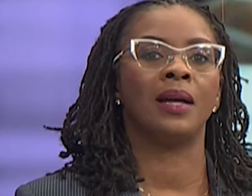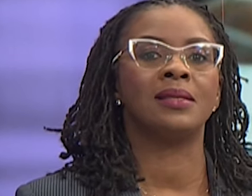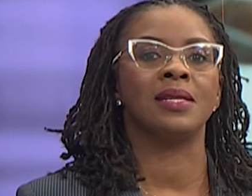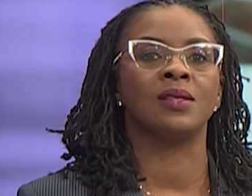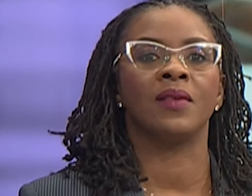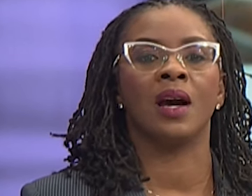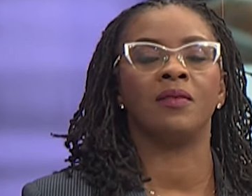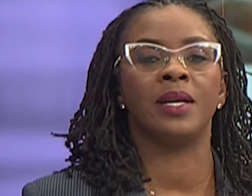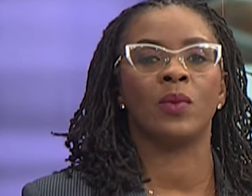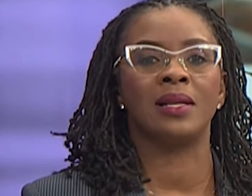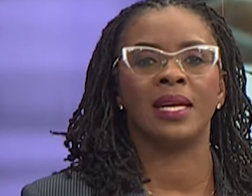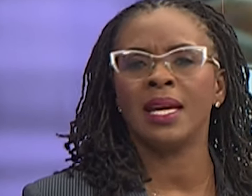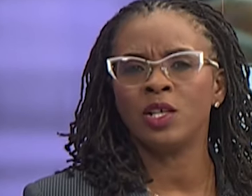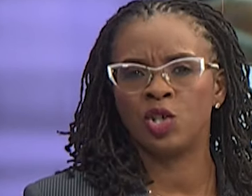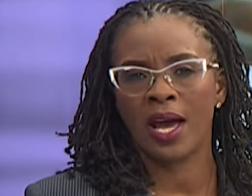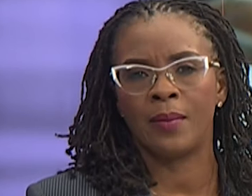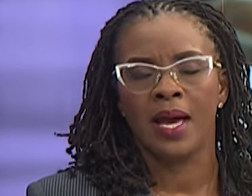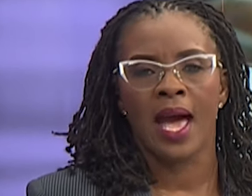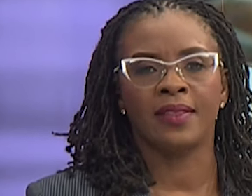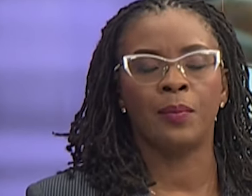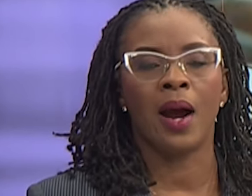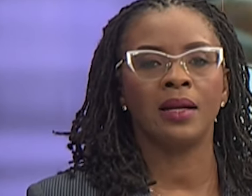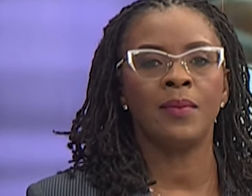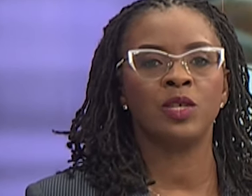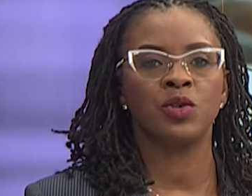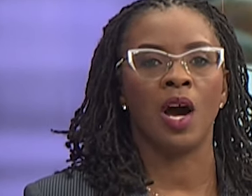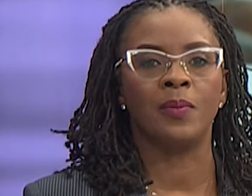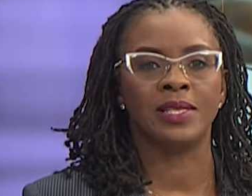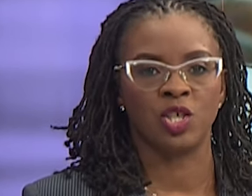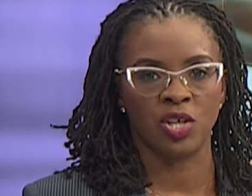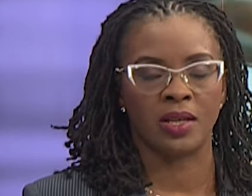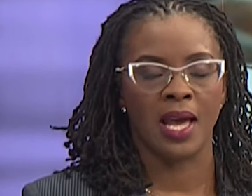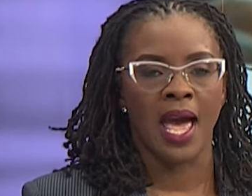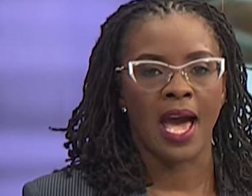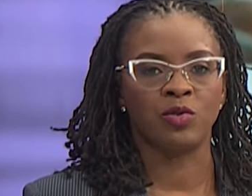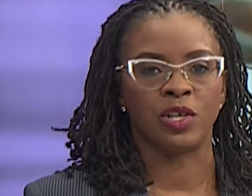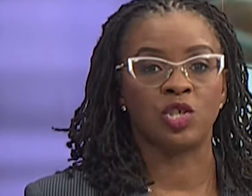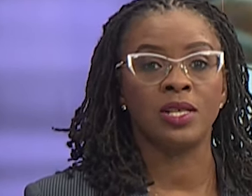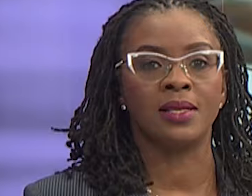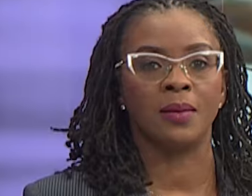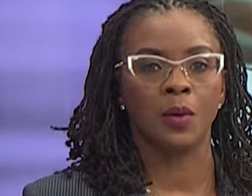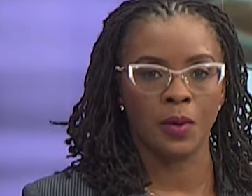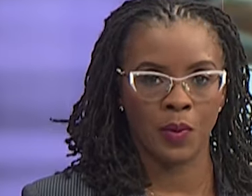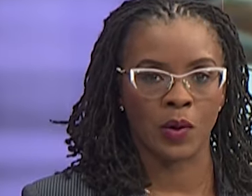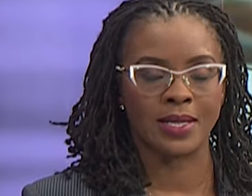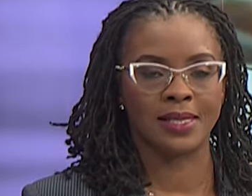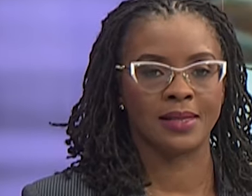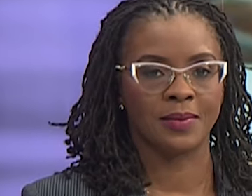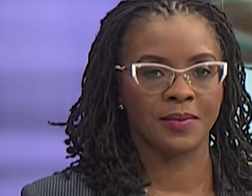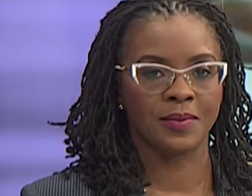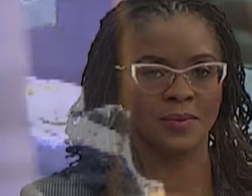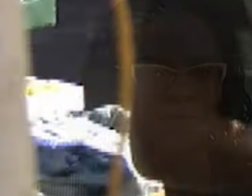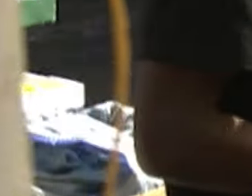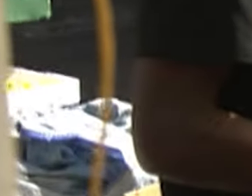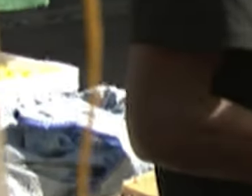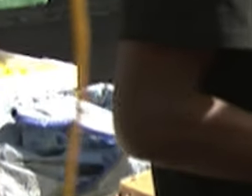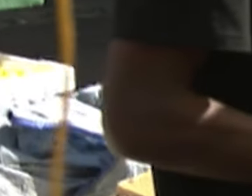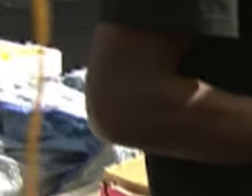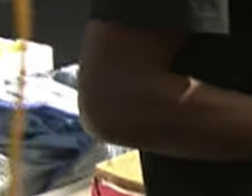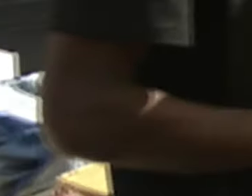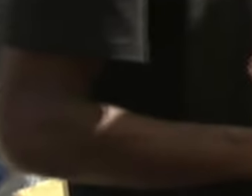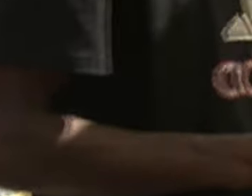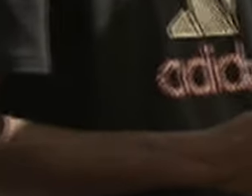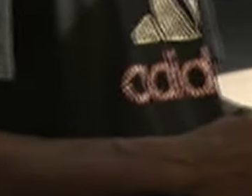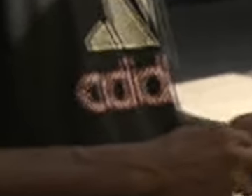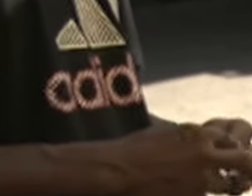the policies of the government while taking a jab at the parliamentary opposition. Andrea Chisholm reports.